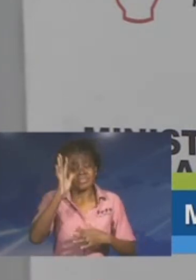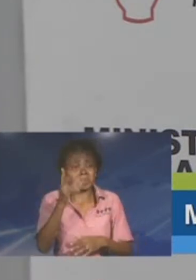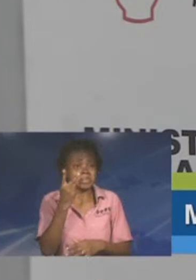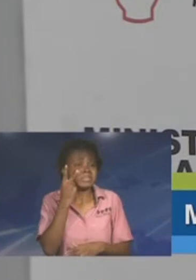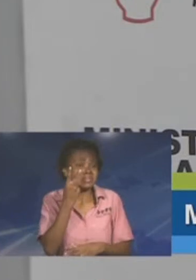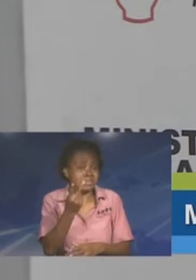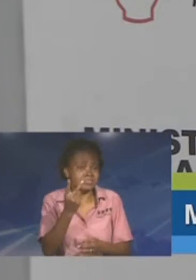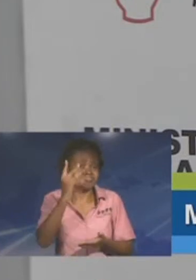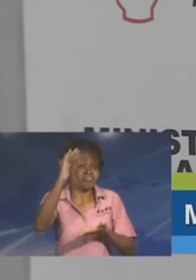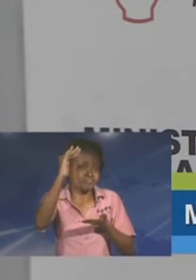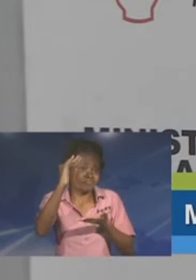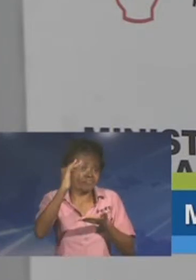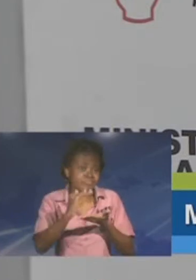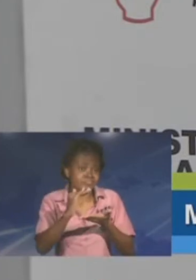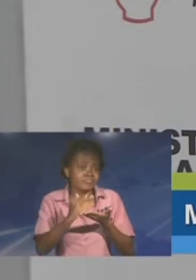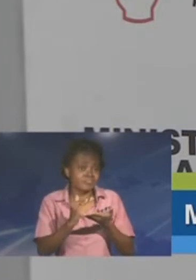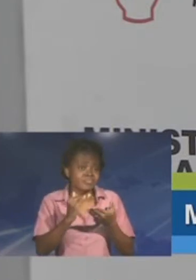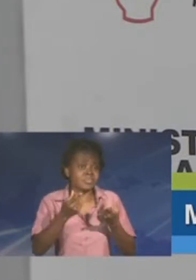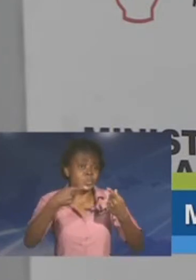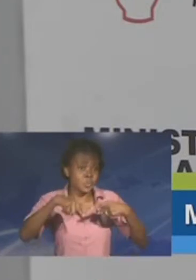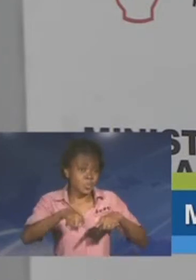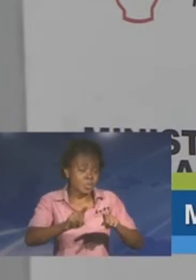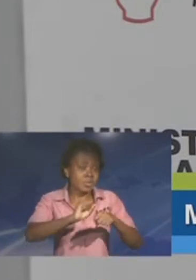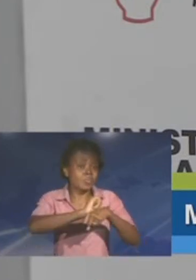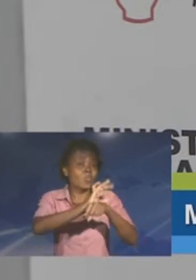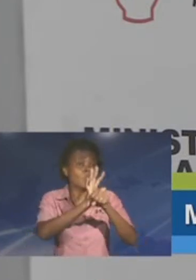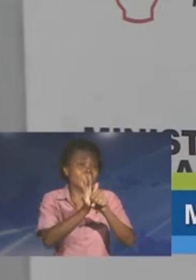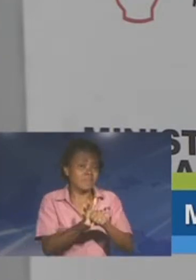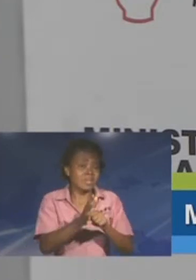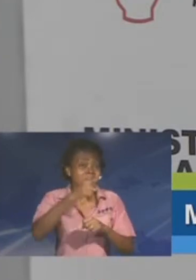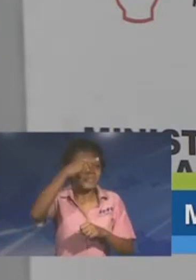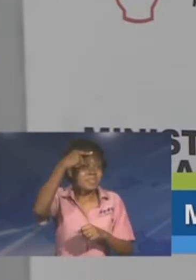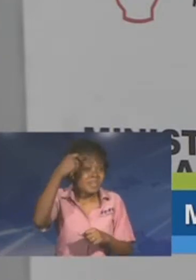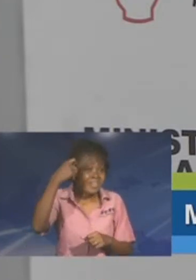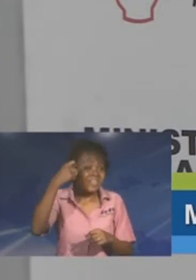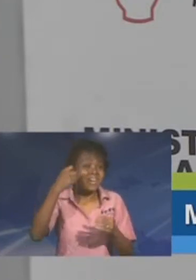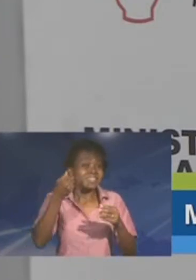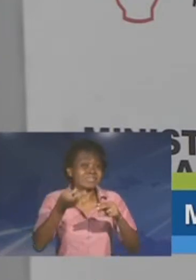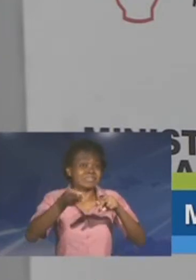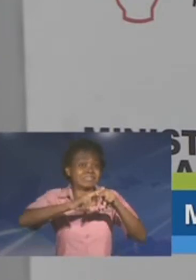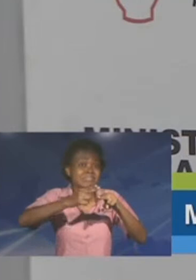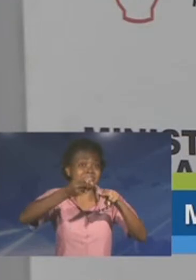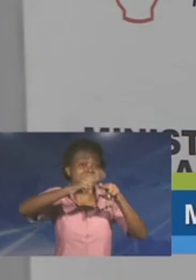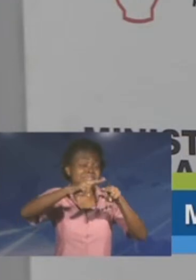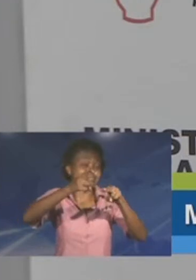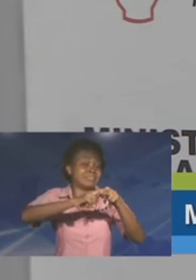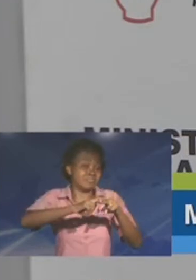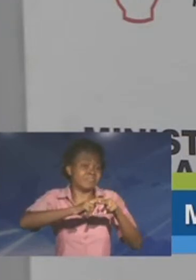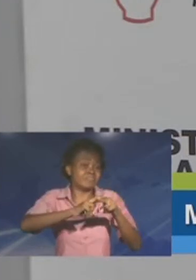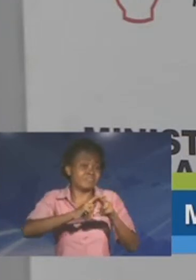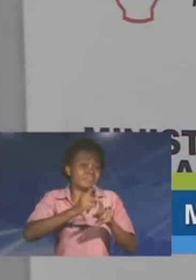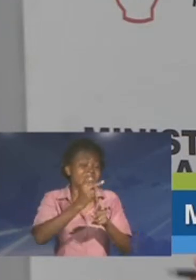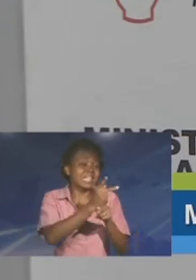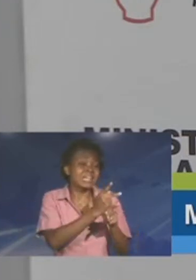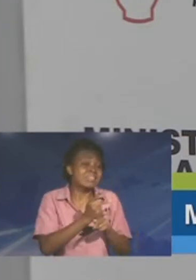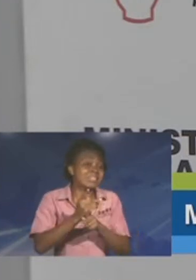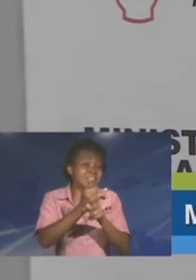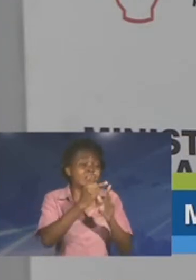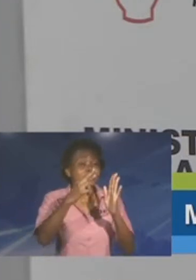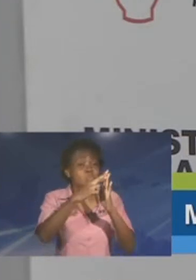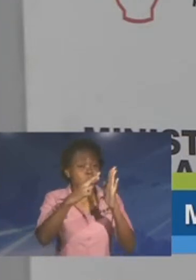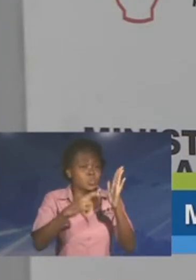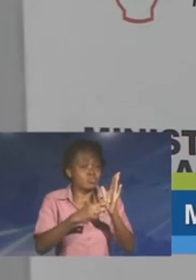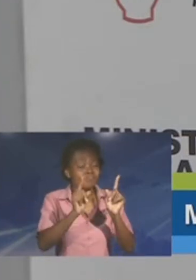decreased mobility of people and, of course, increased hygiene measures and public health measures. So it's something that we are paying close attention to see if you see a